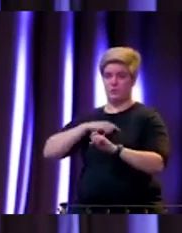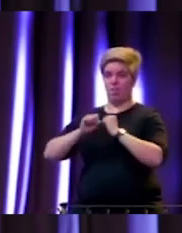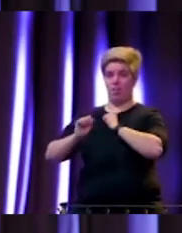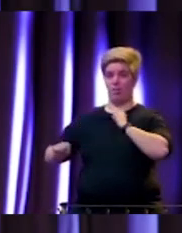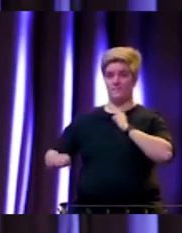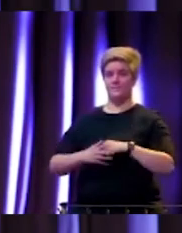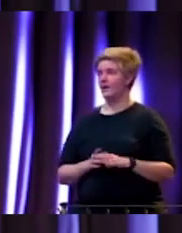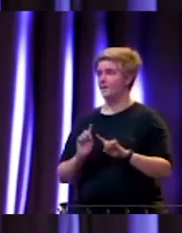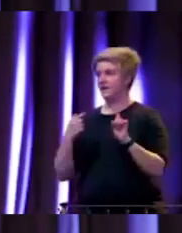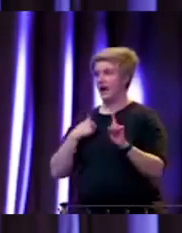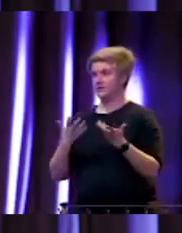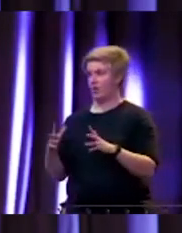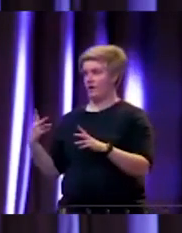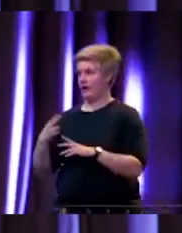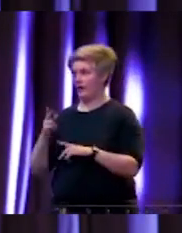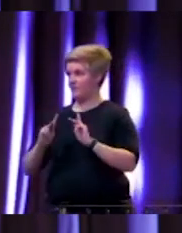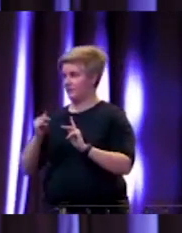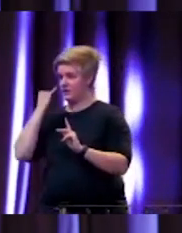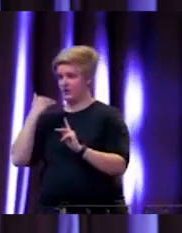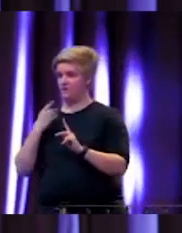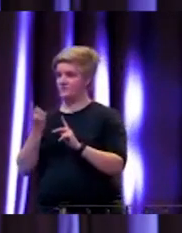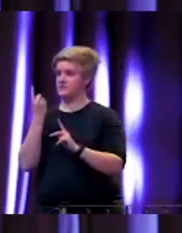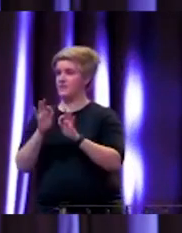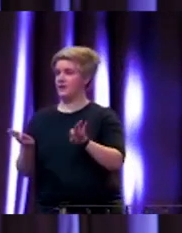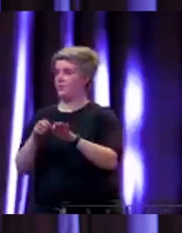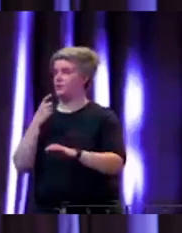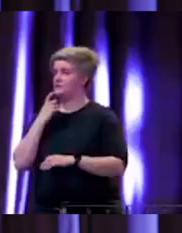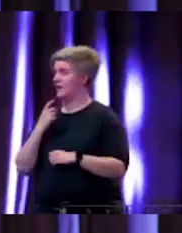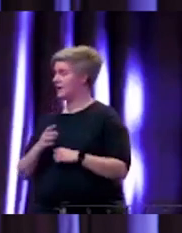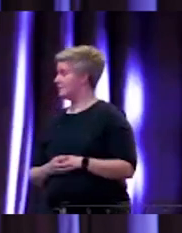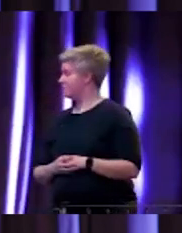well, I'd love to add to that. It's from the Field Foundation perspective,